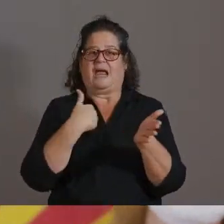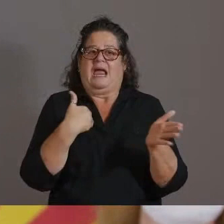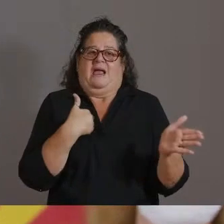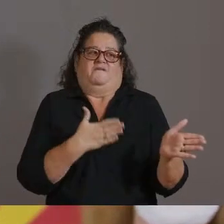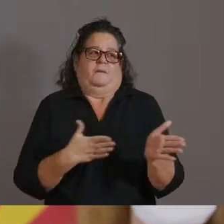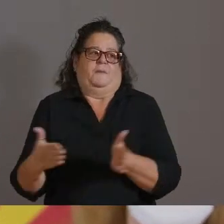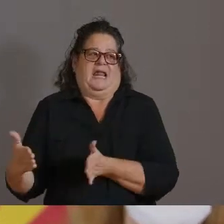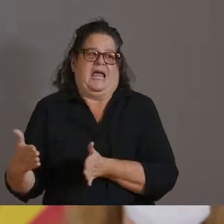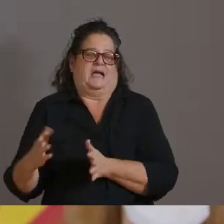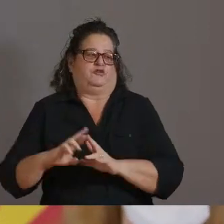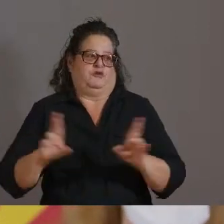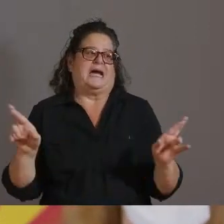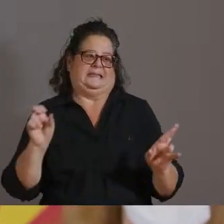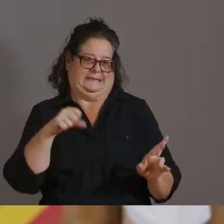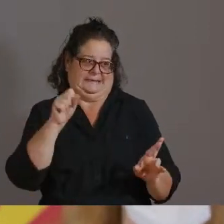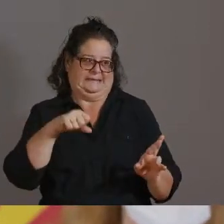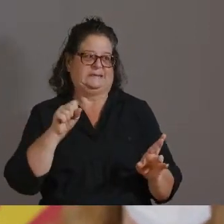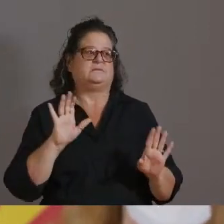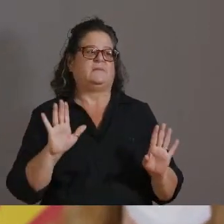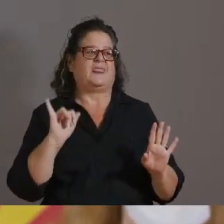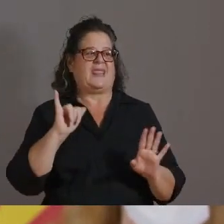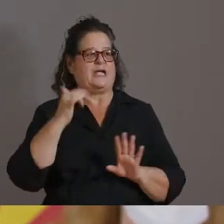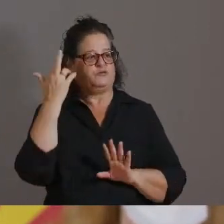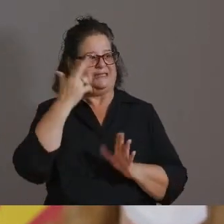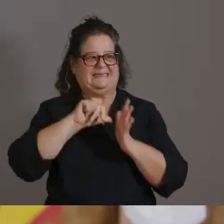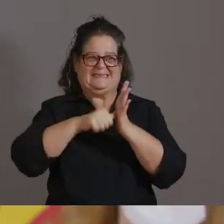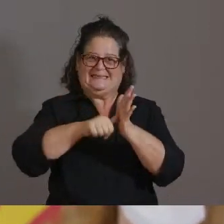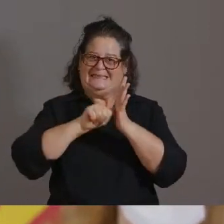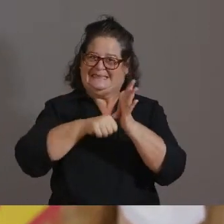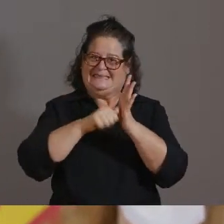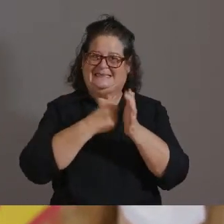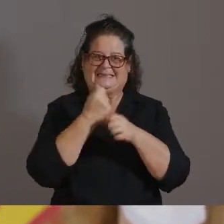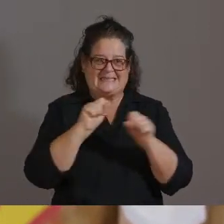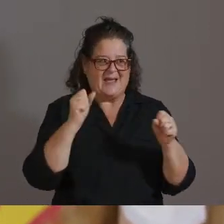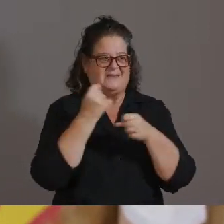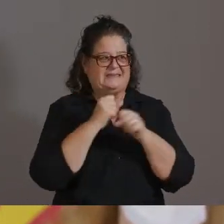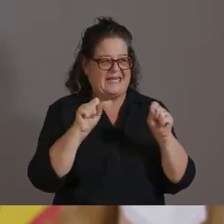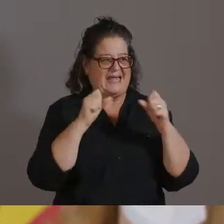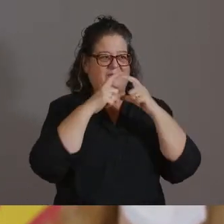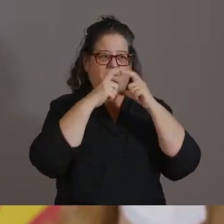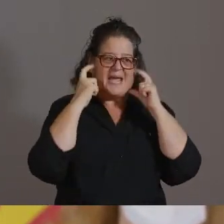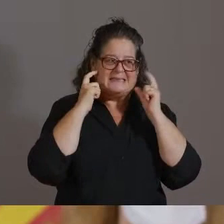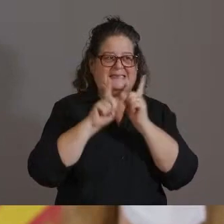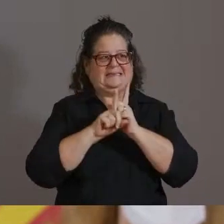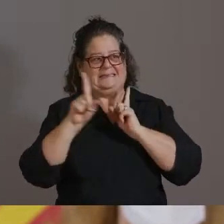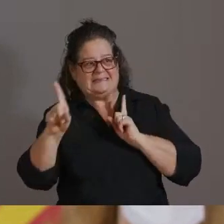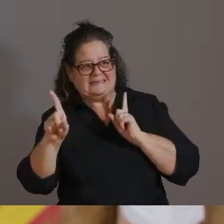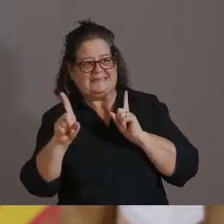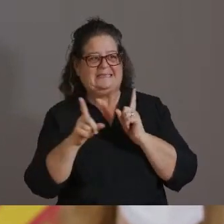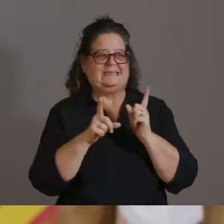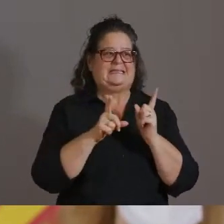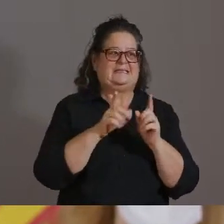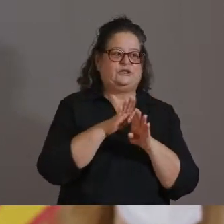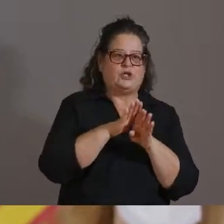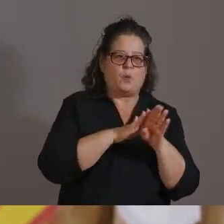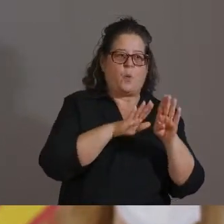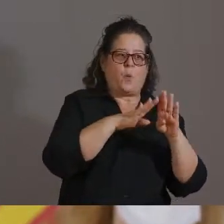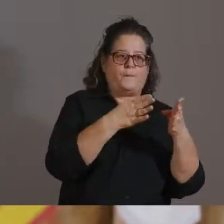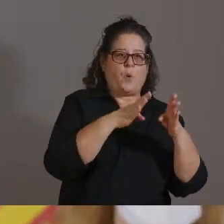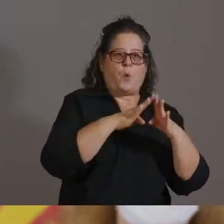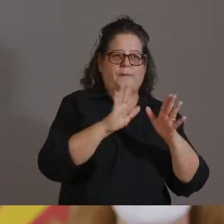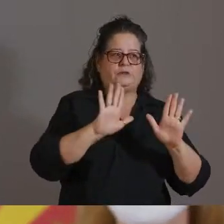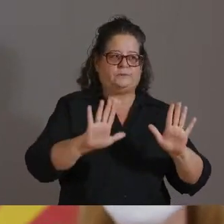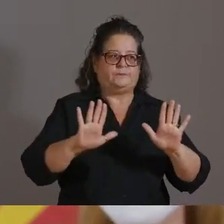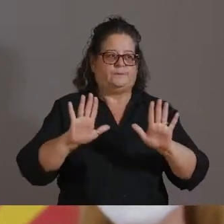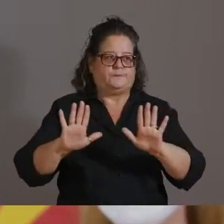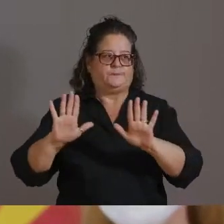socially distancing, and that's why we're being incremental on some of the decisions in reopening targeted businesses with